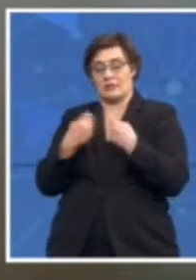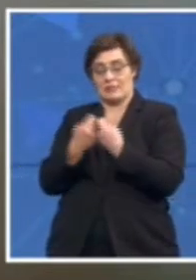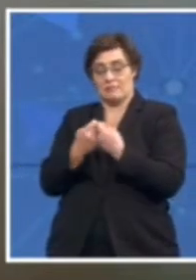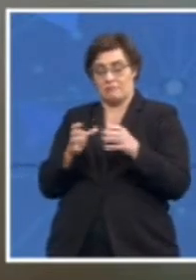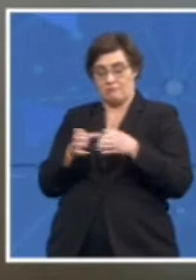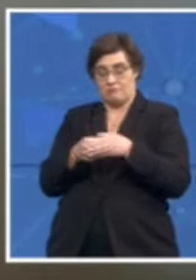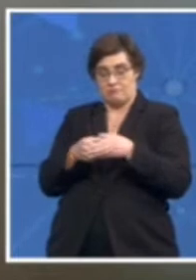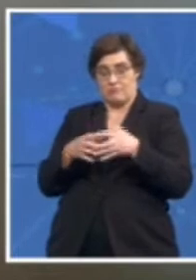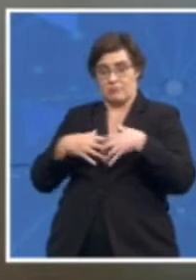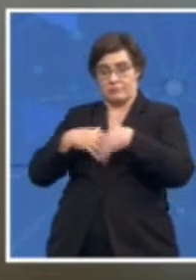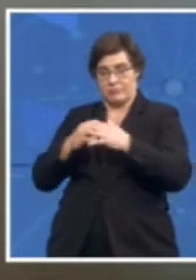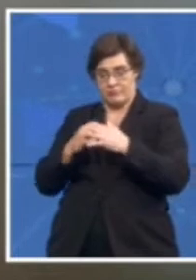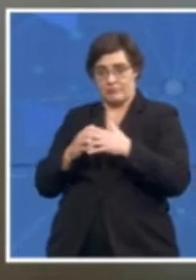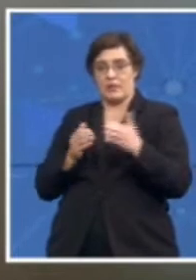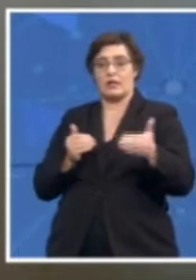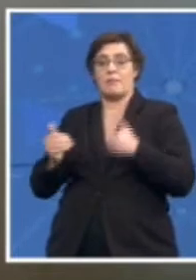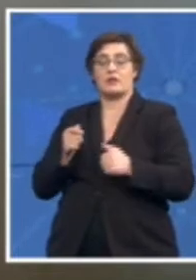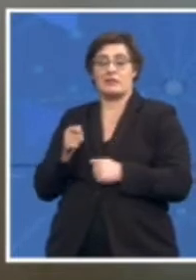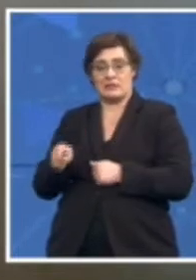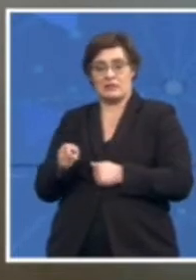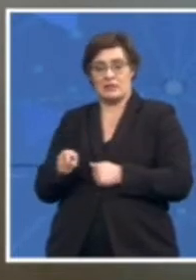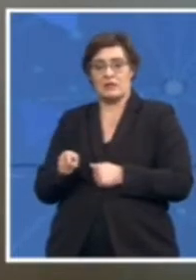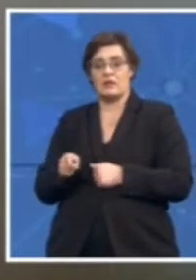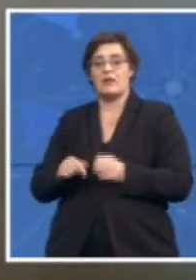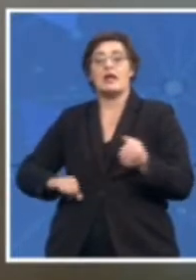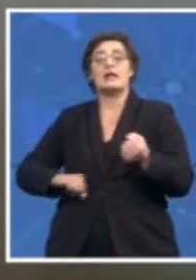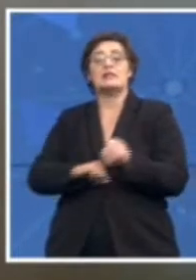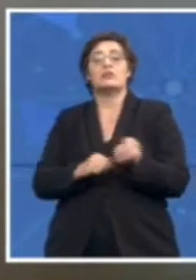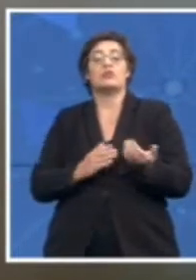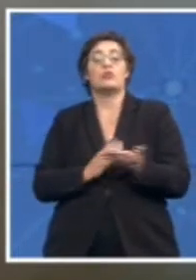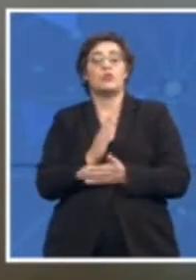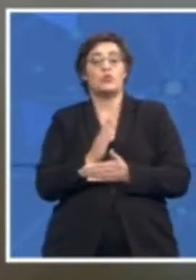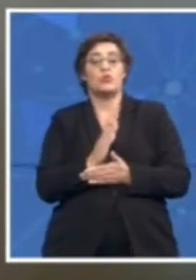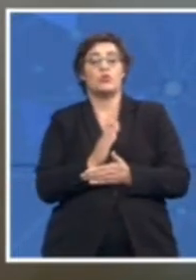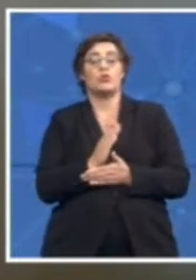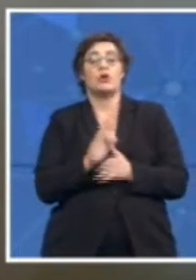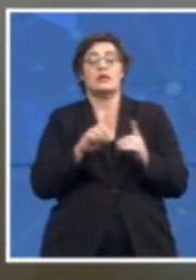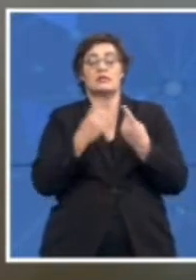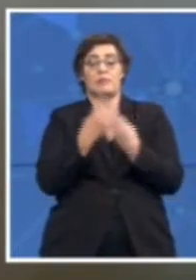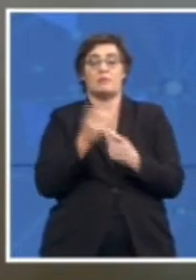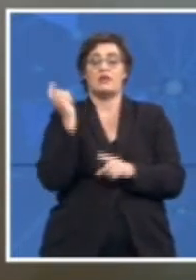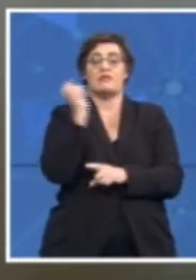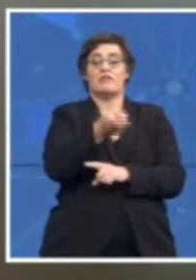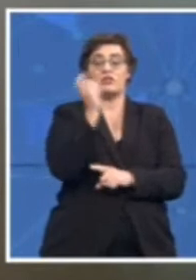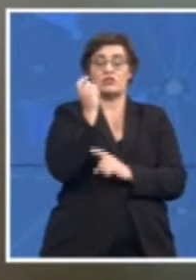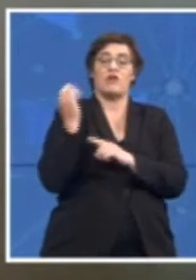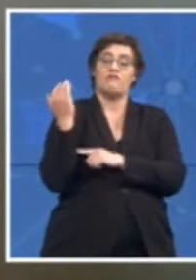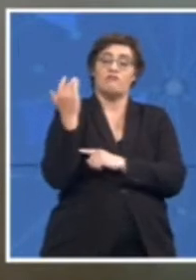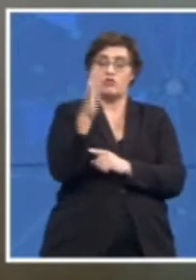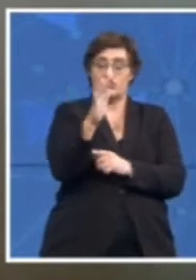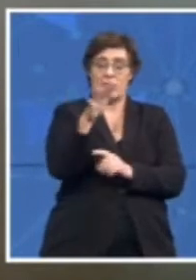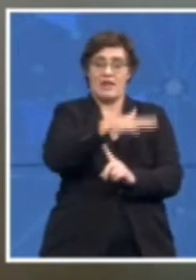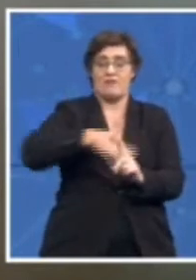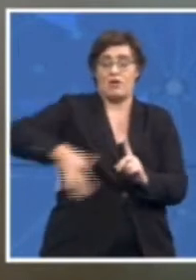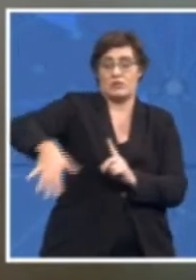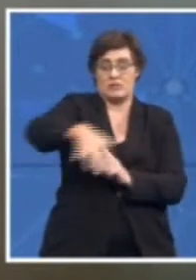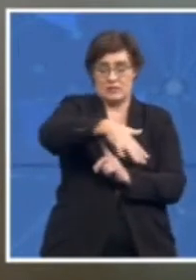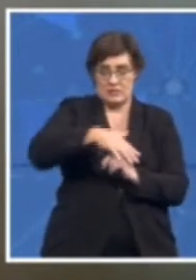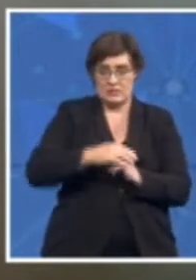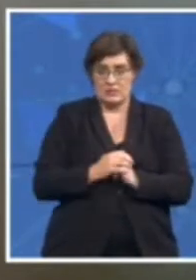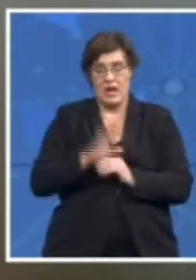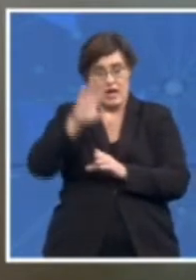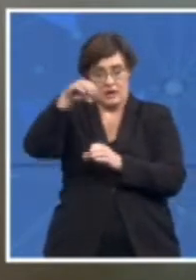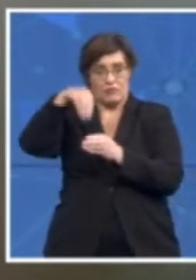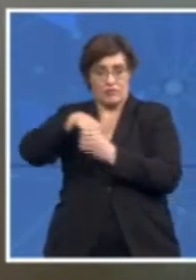assisted by the Department of Fishery, Forestry and the Environment, and under the